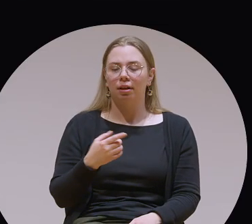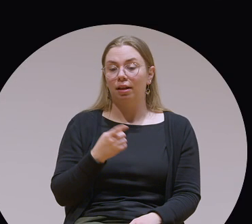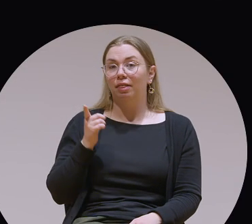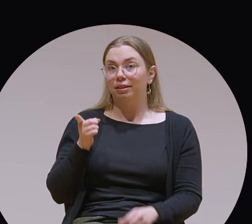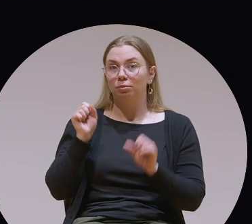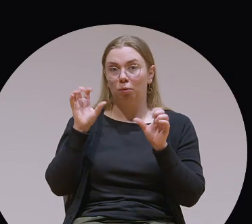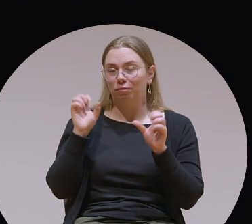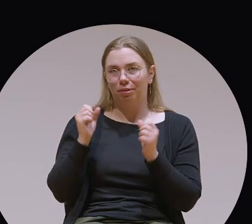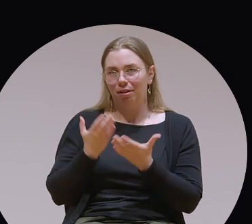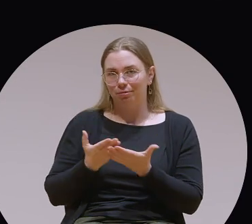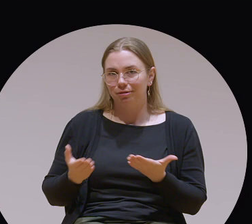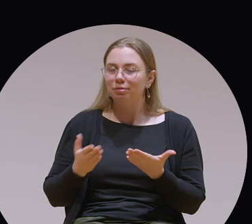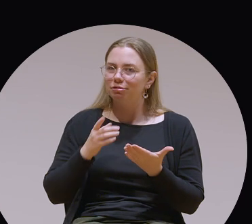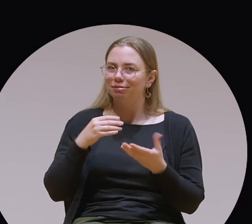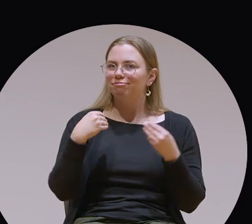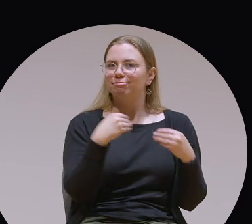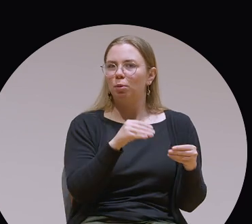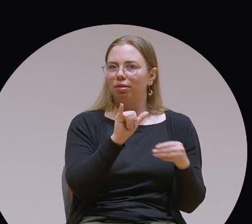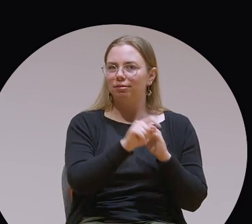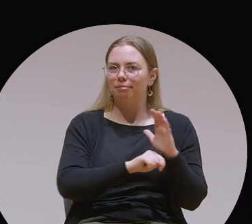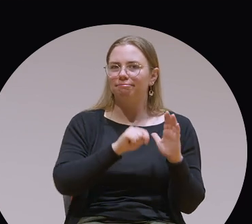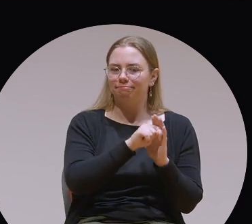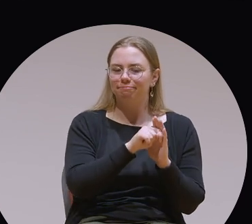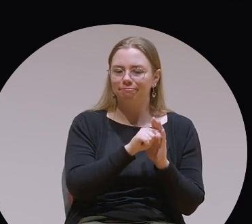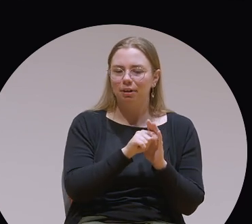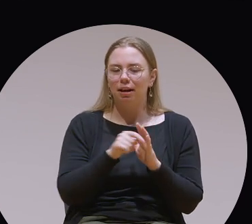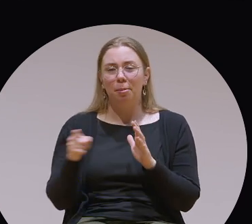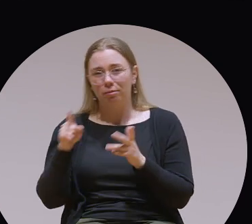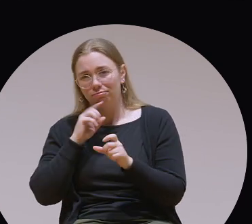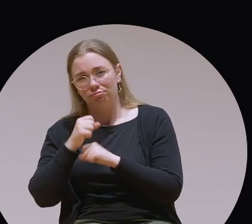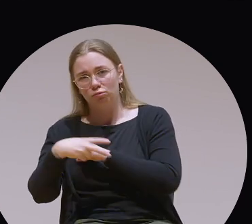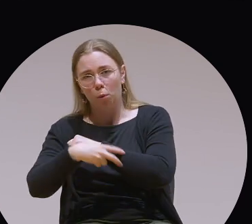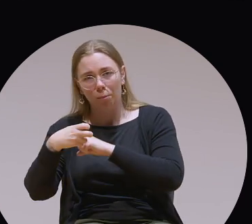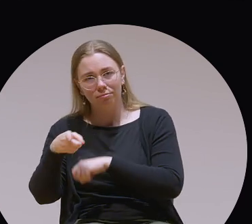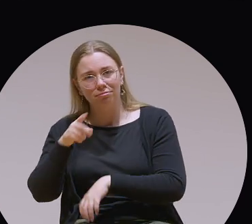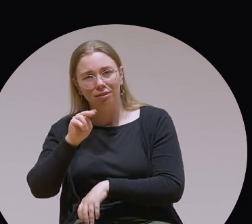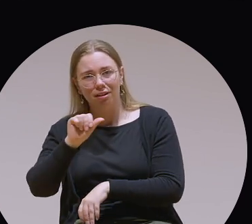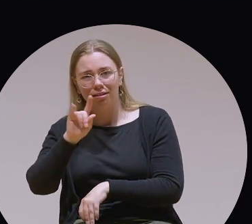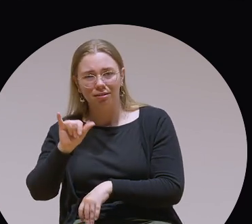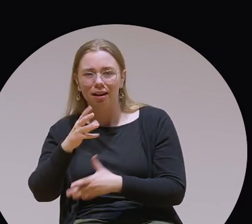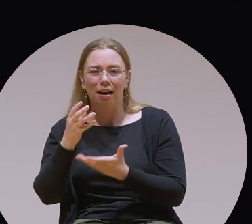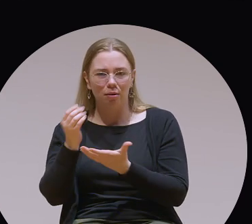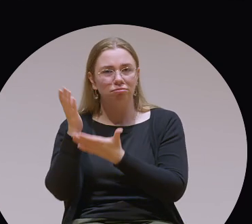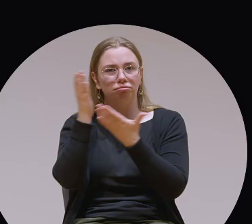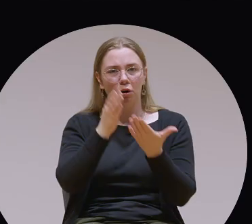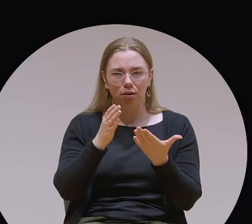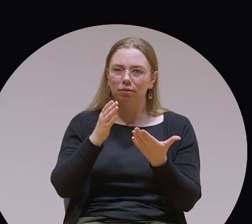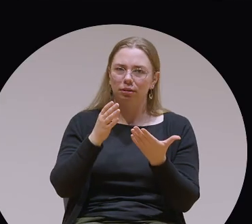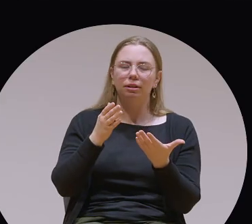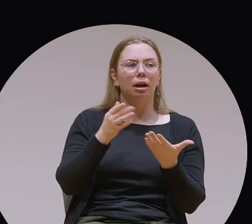object was sold at the American Art Association, predecessor of Sotheby's, at that time, and was bought by the